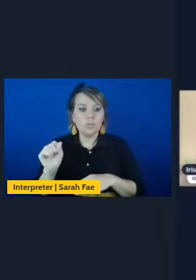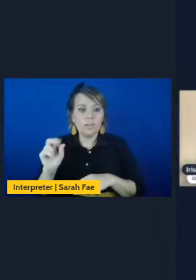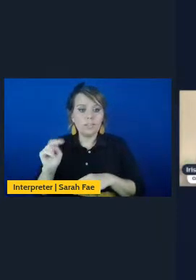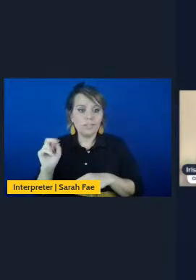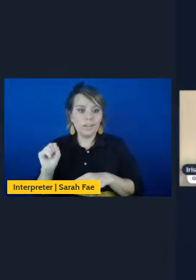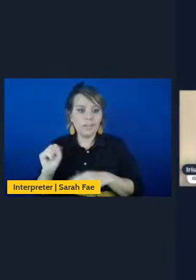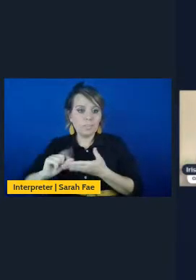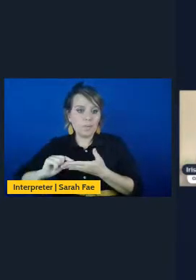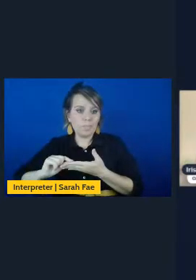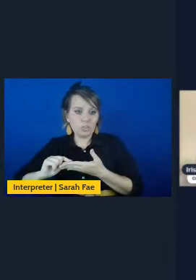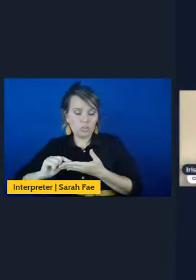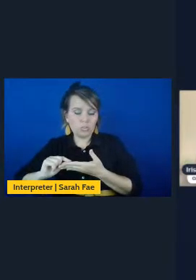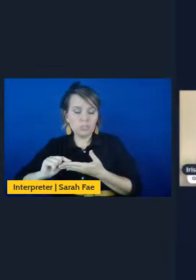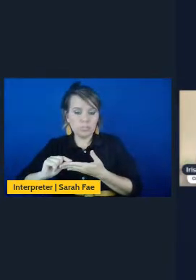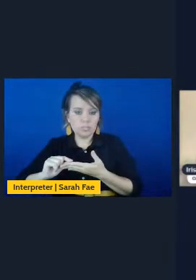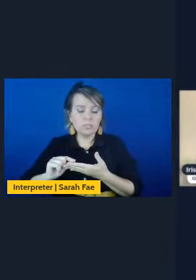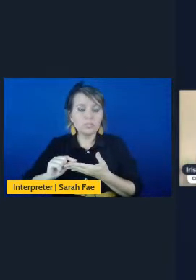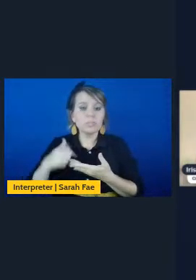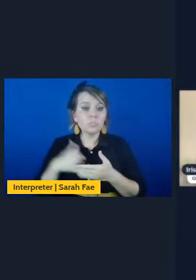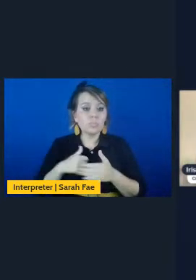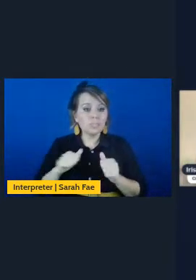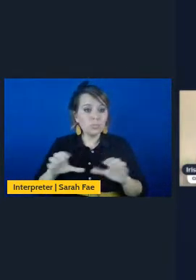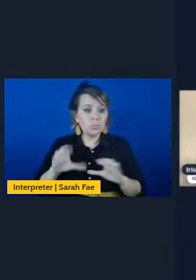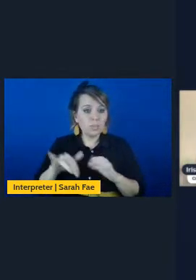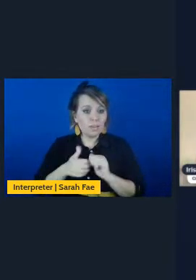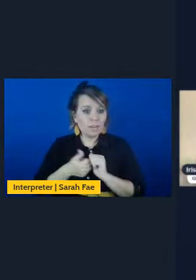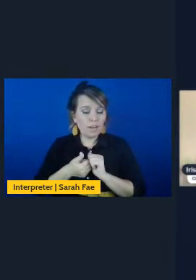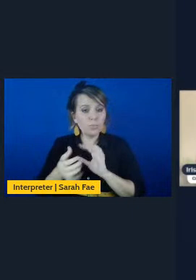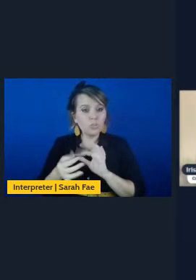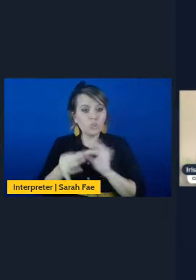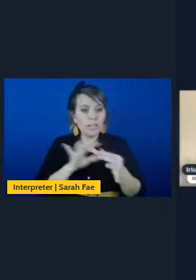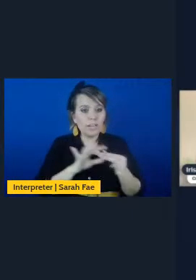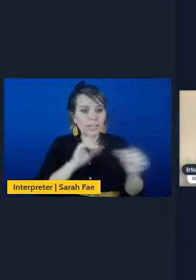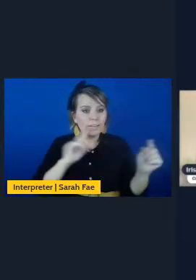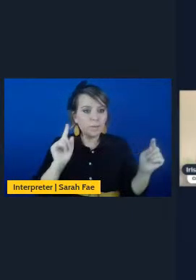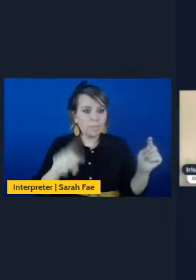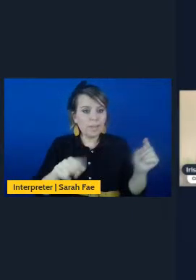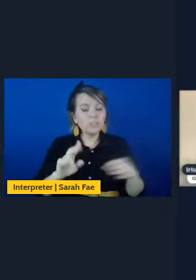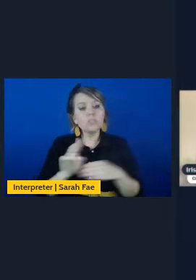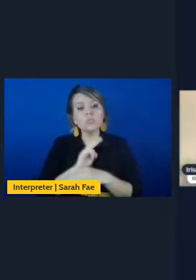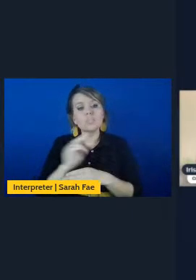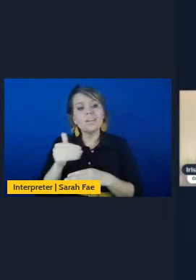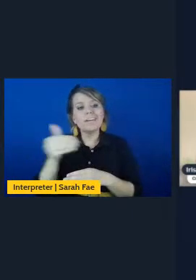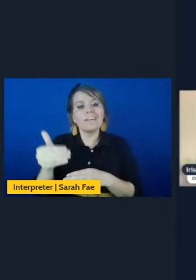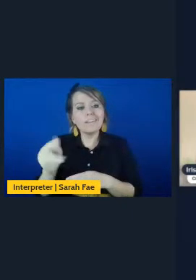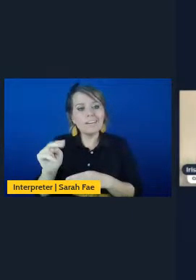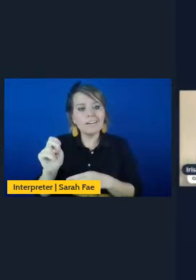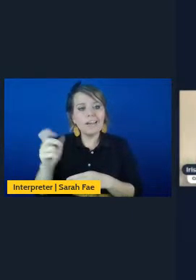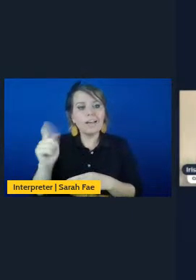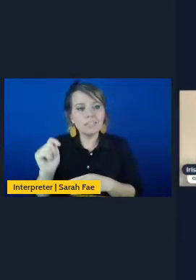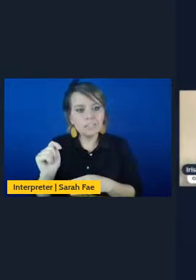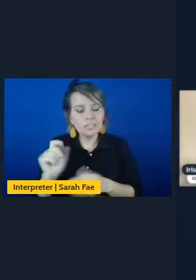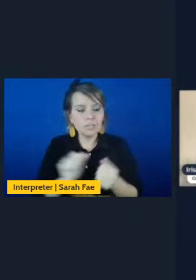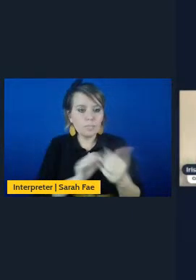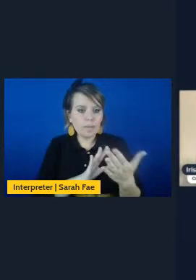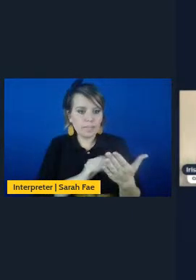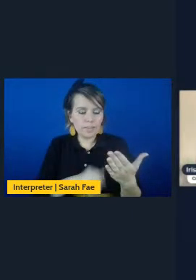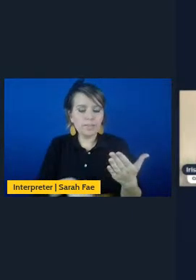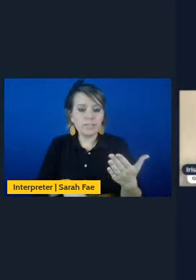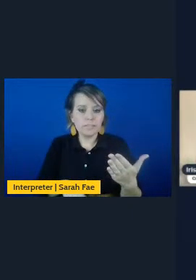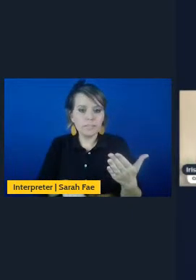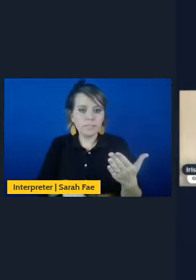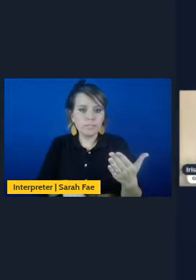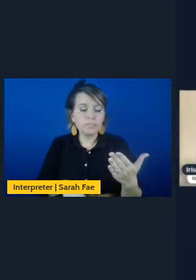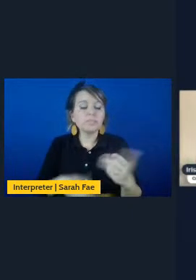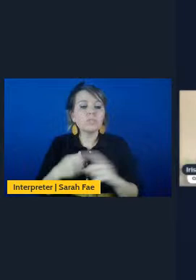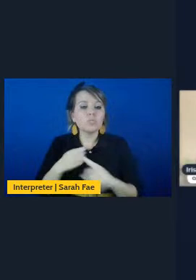API call. And we can do that by chaining the commands using this next method here, which is also coming from the assertions